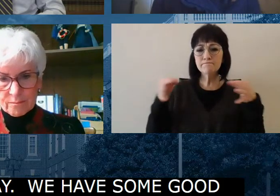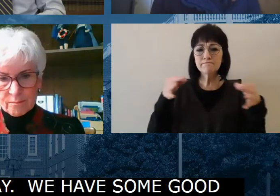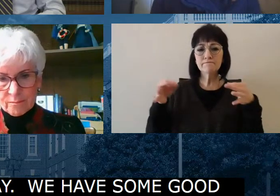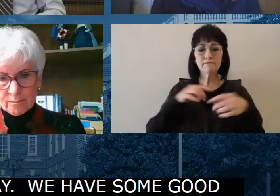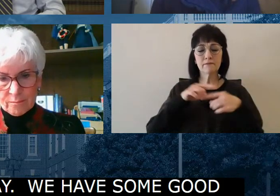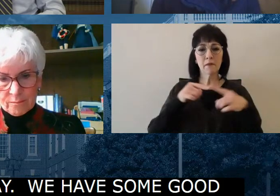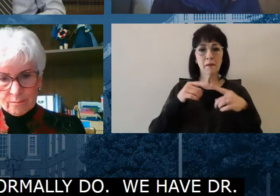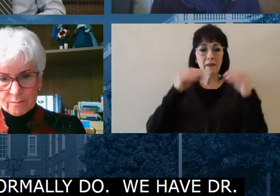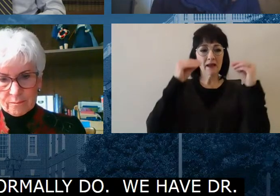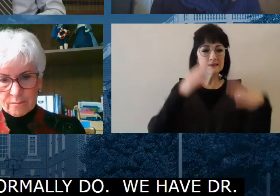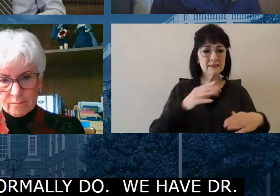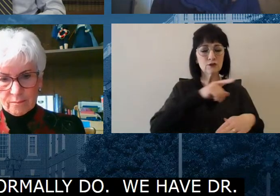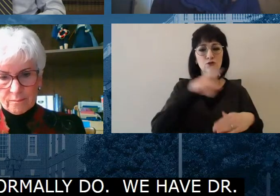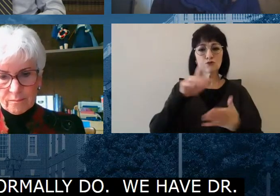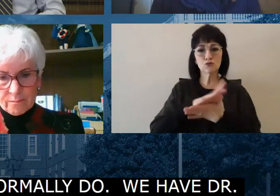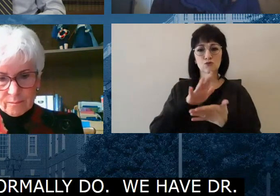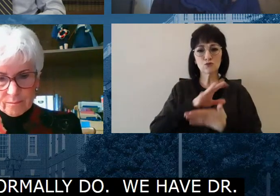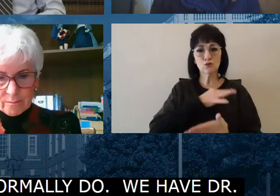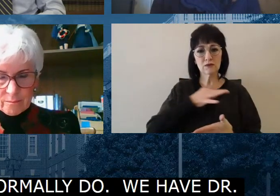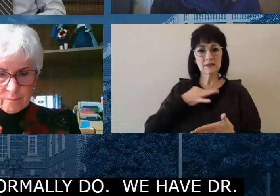really well. We